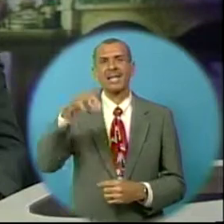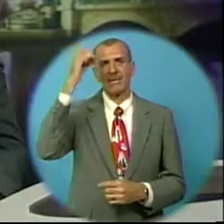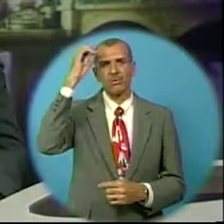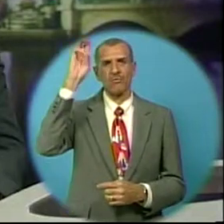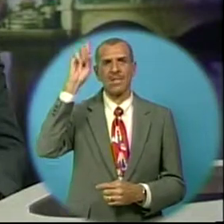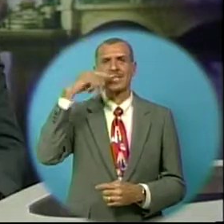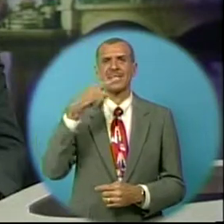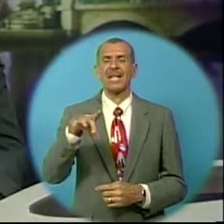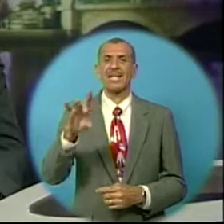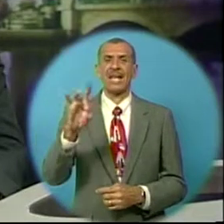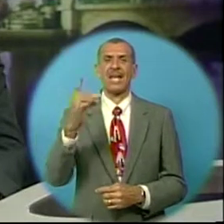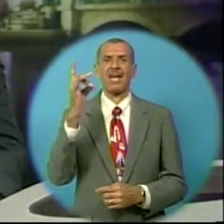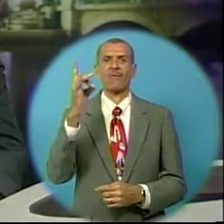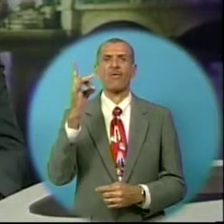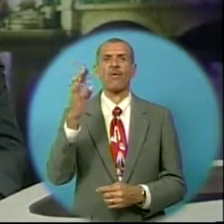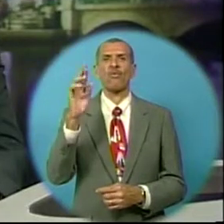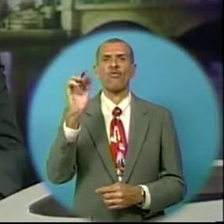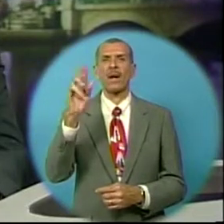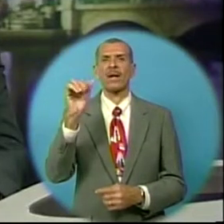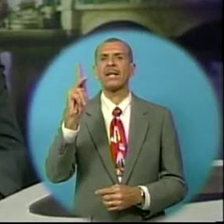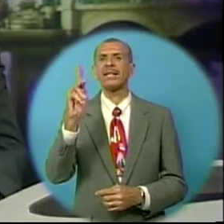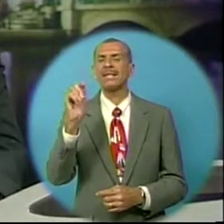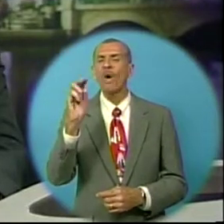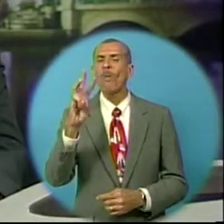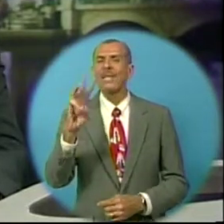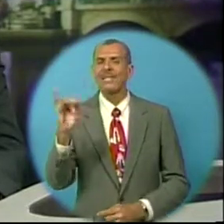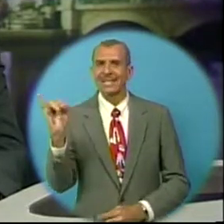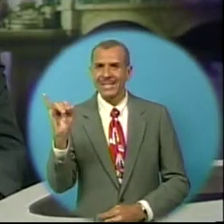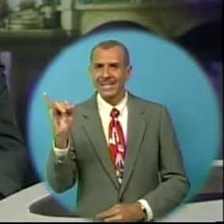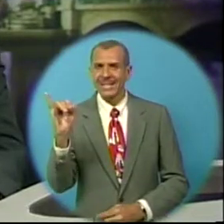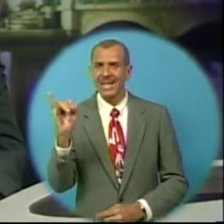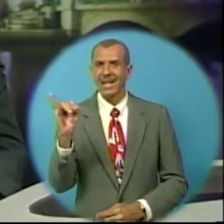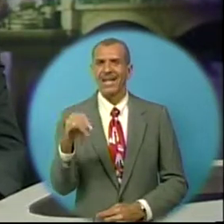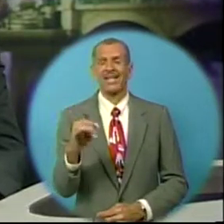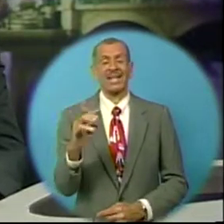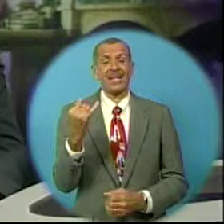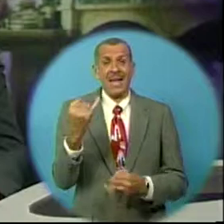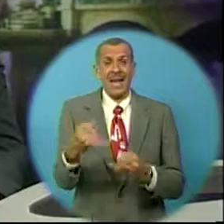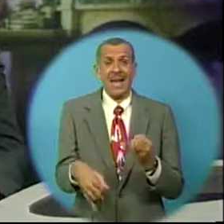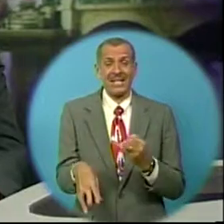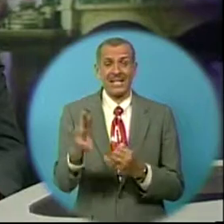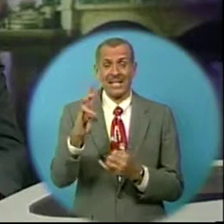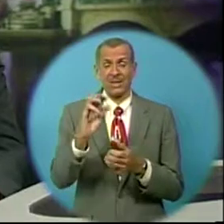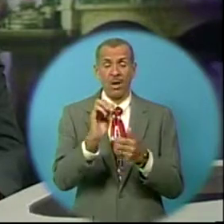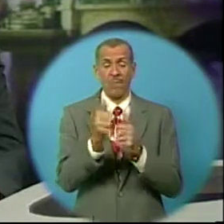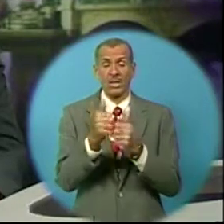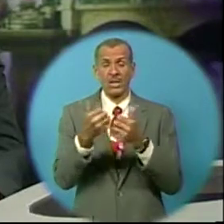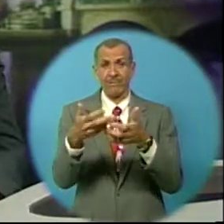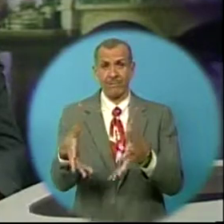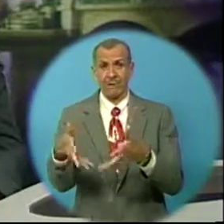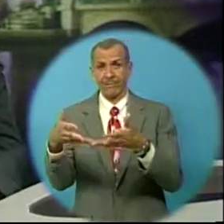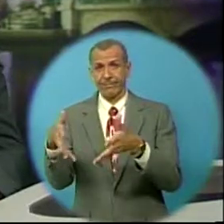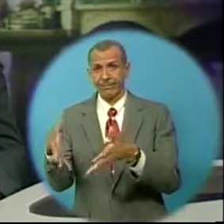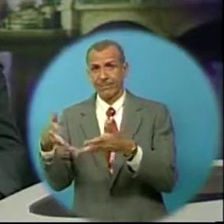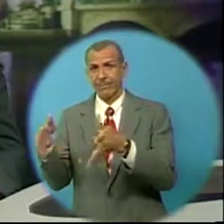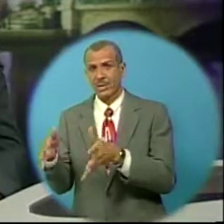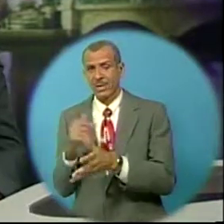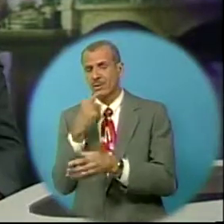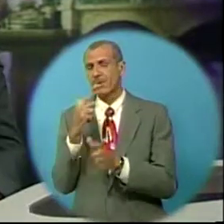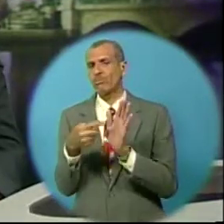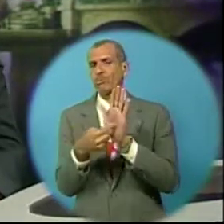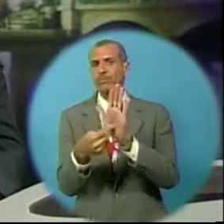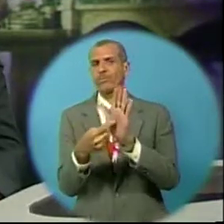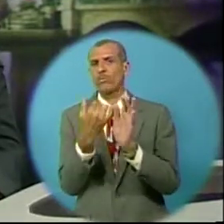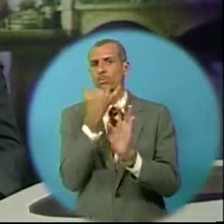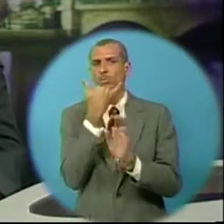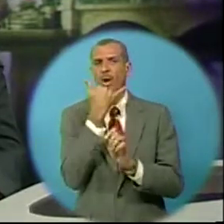8th-ranked West Indies side, who lost their last six of their 10 matches, will try to prove their critics wrong when